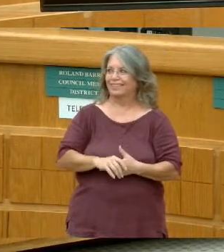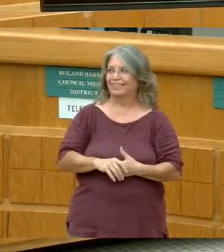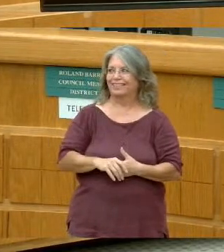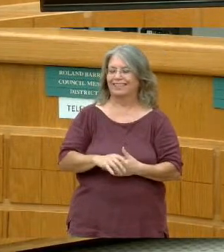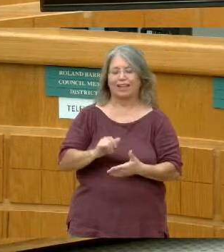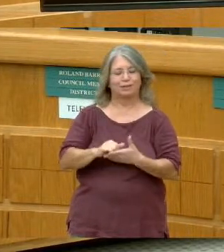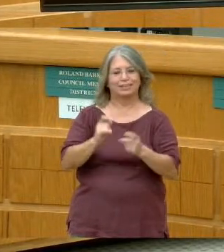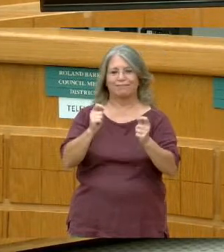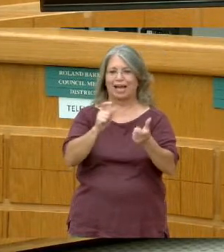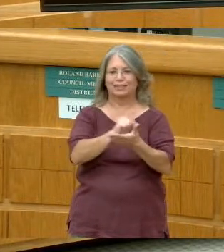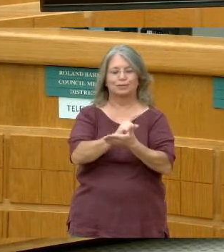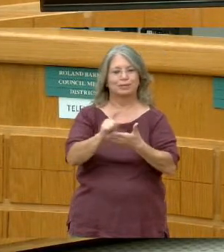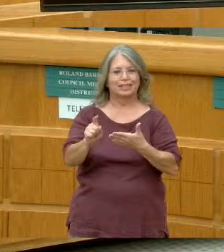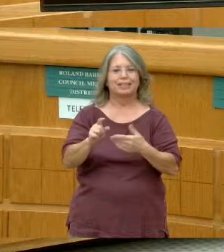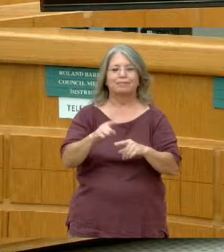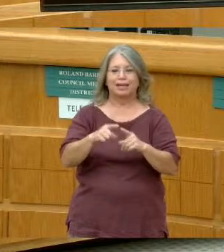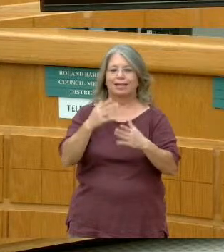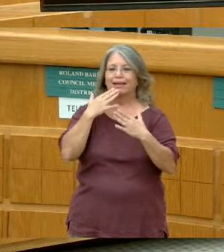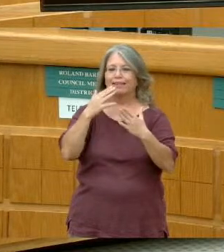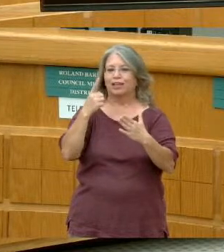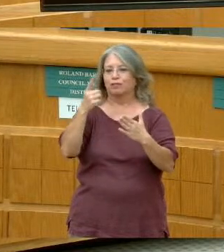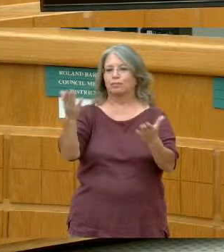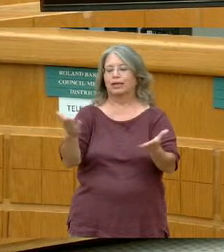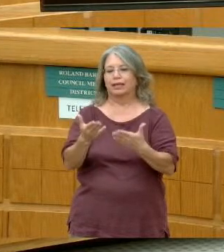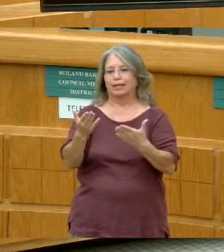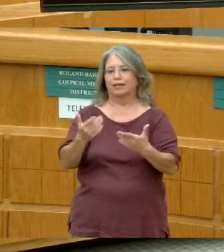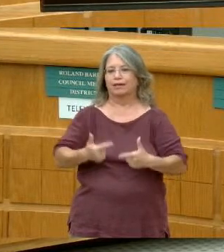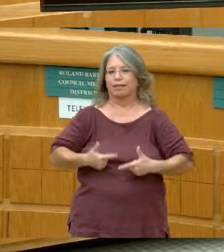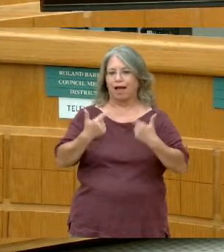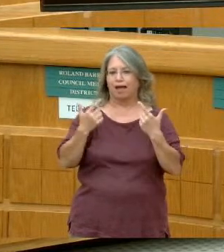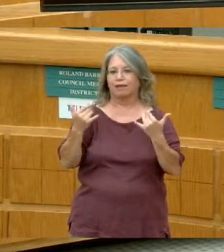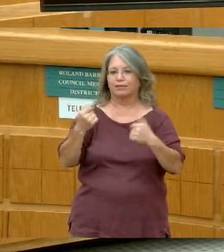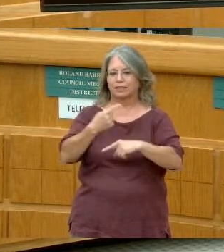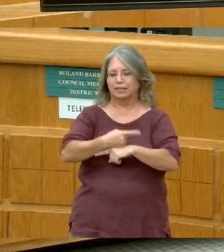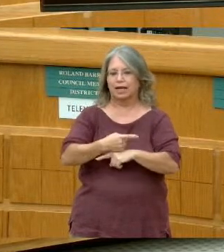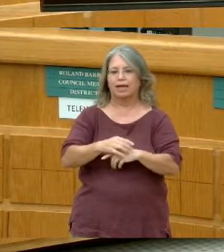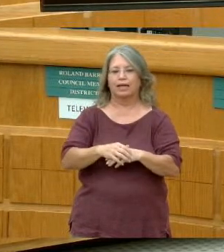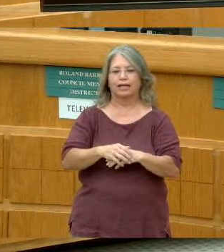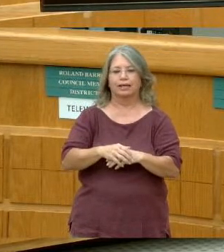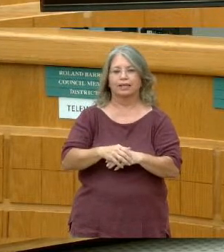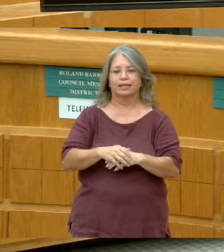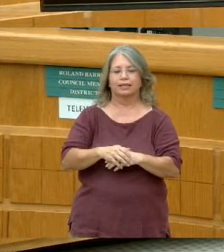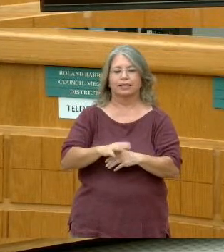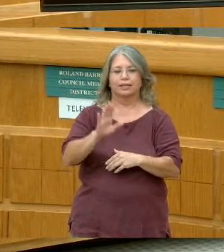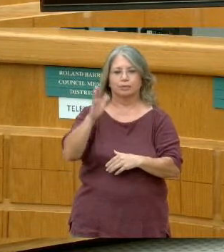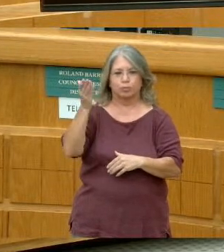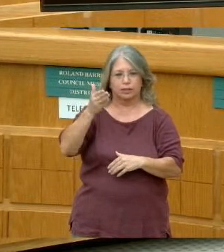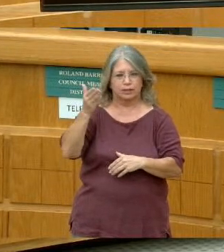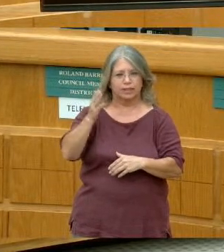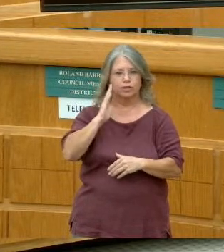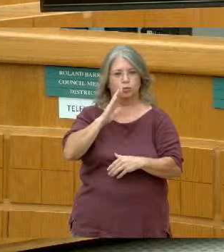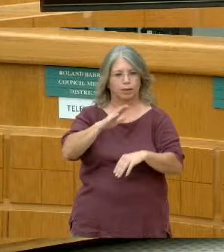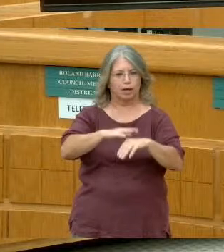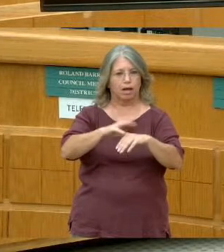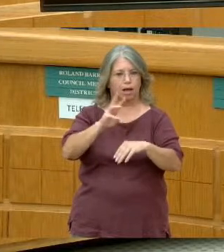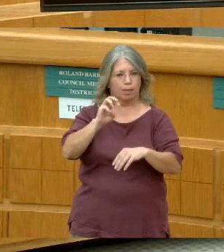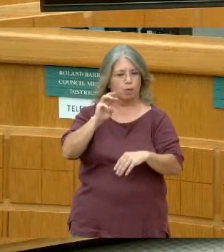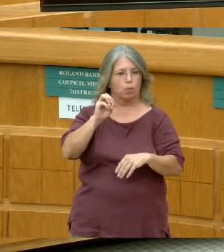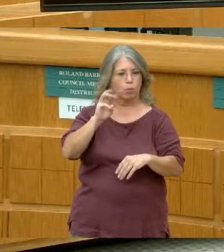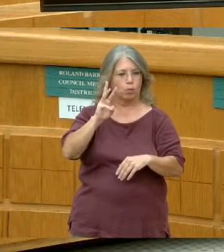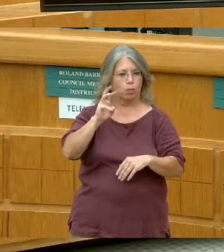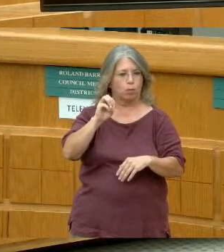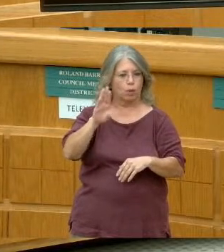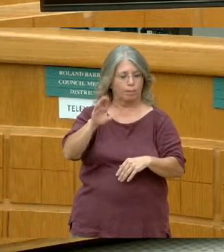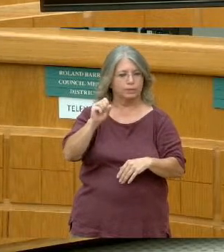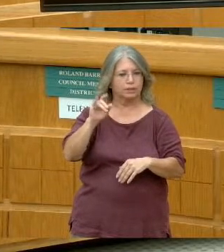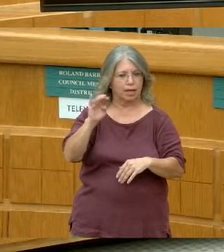fast week. But anyway, thanks for being here live today. And the presentation is on your website again, if somebody wants to watch it,